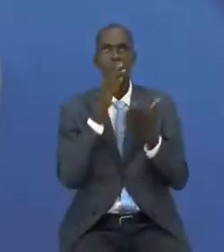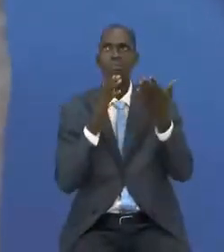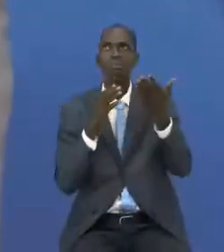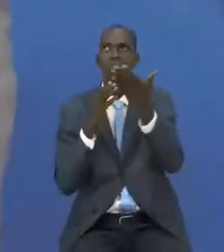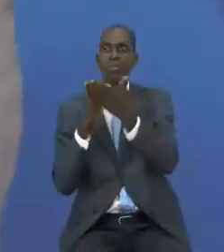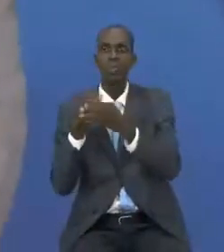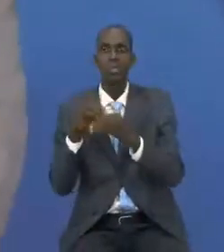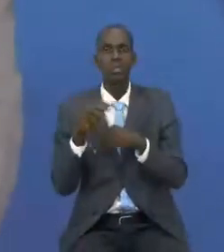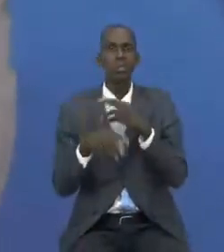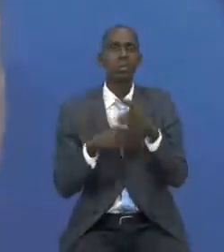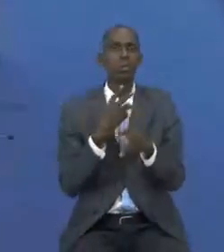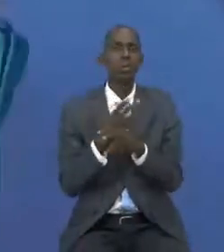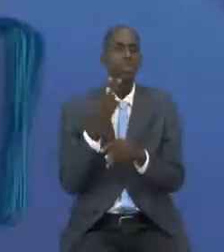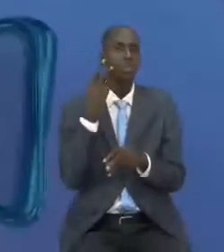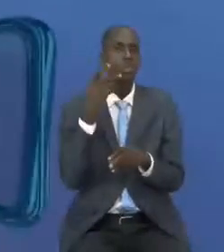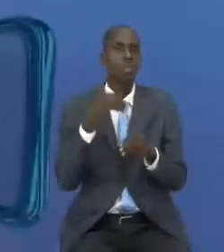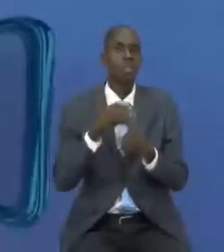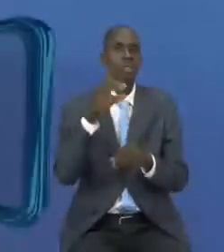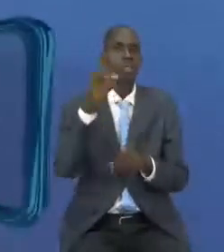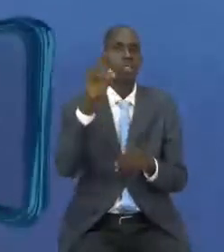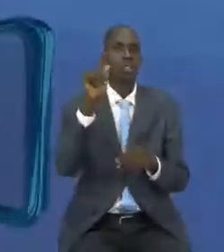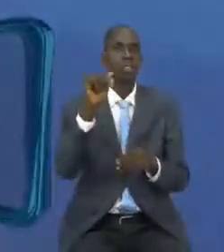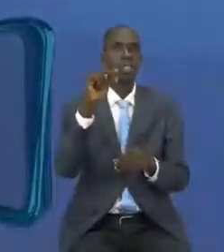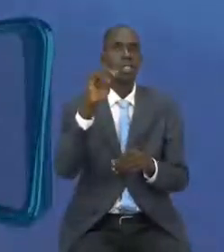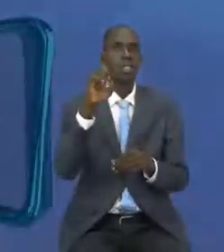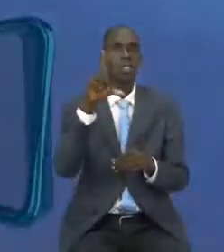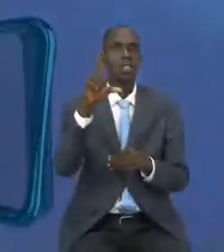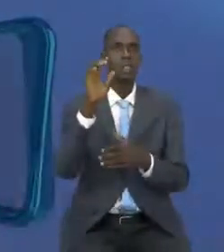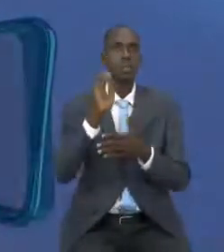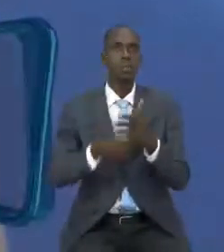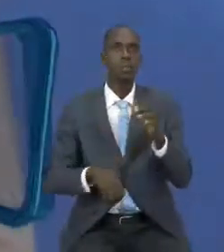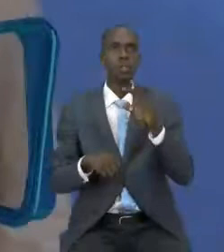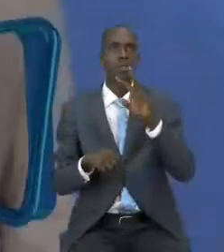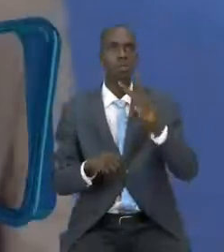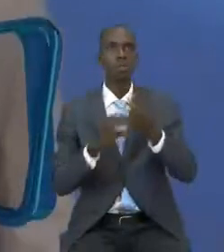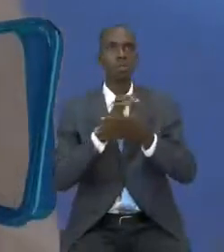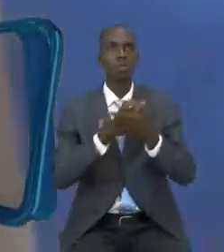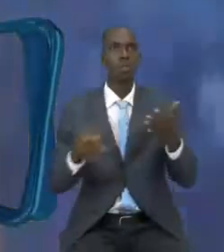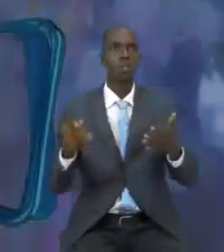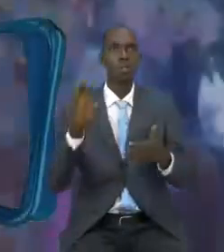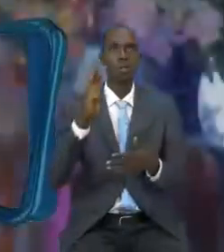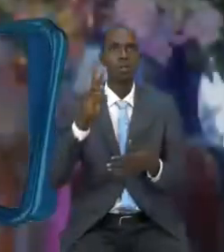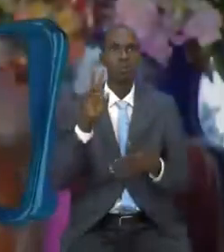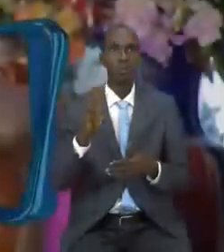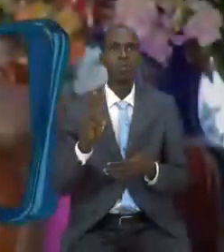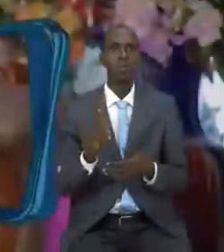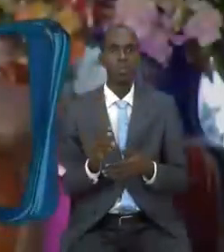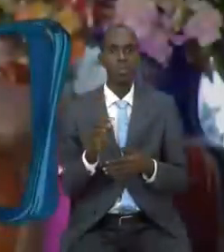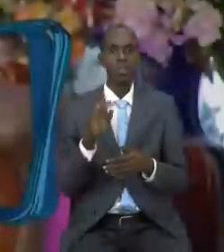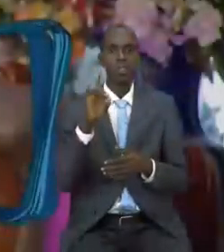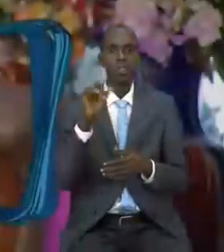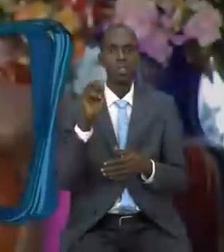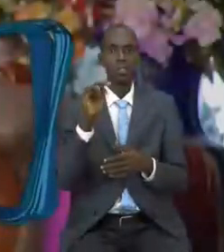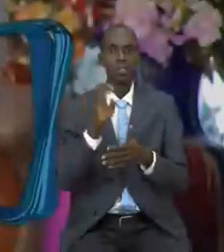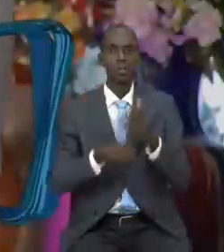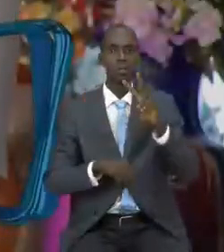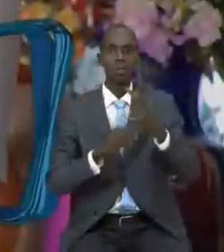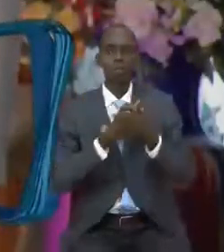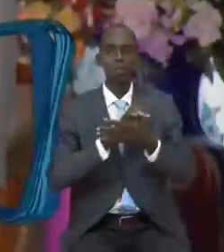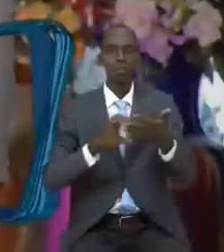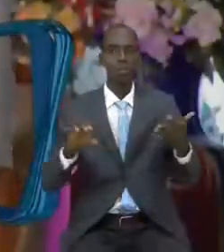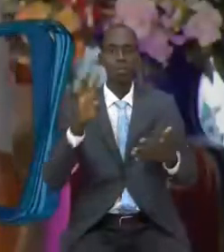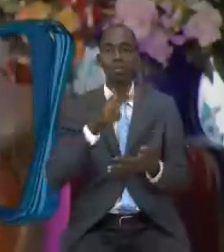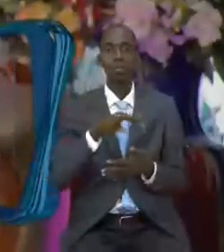chapter 2 verse 44. Daniel chapter 2 verse 44, it says, and in the days of these